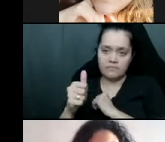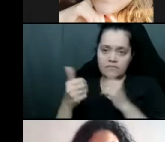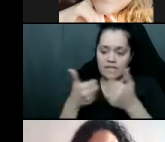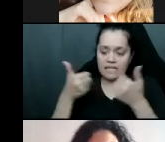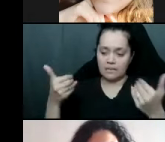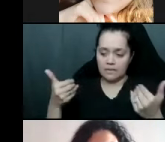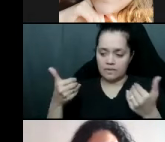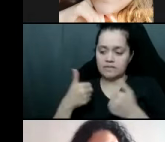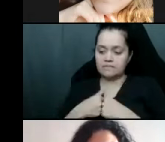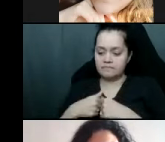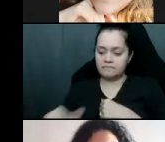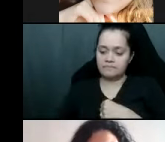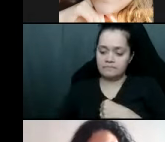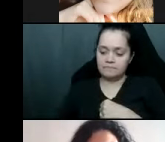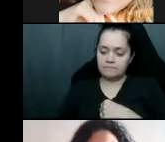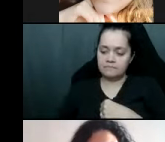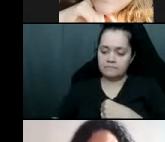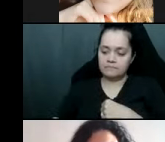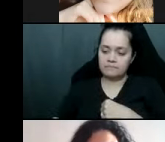separation.